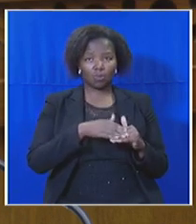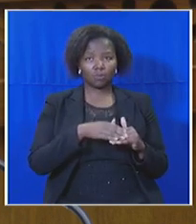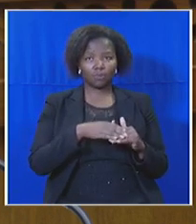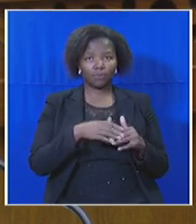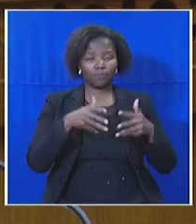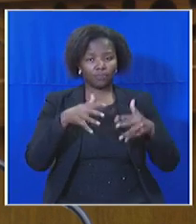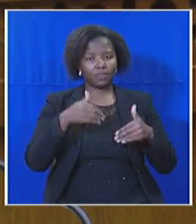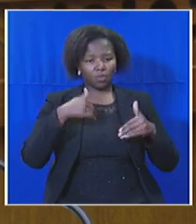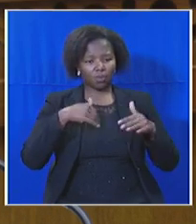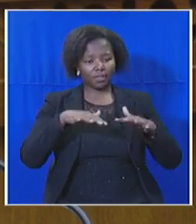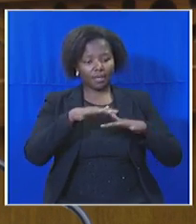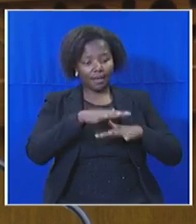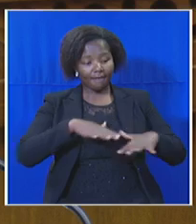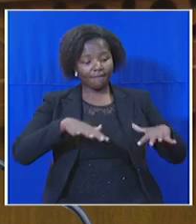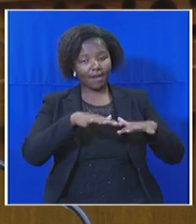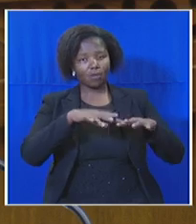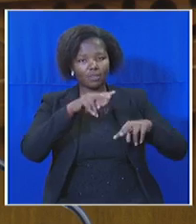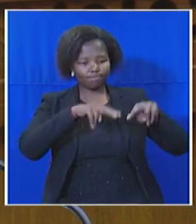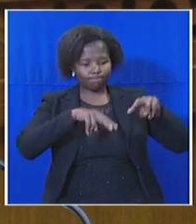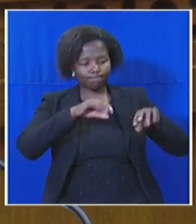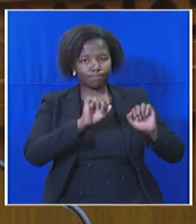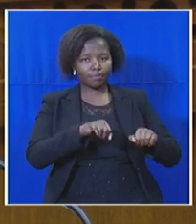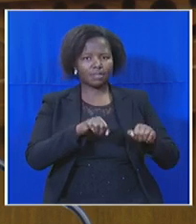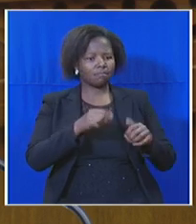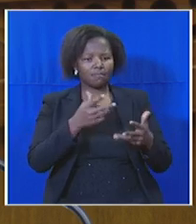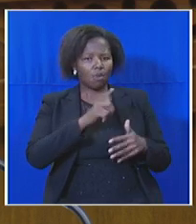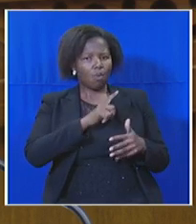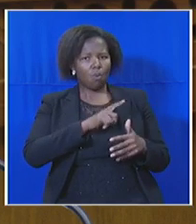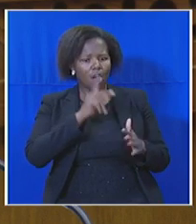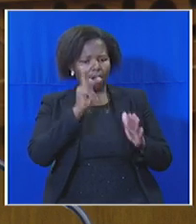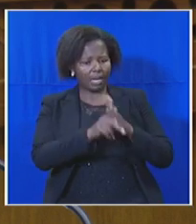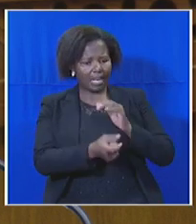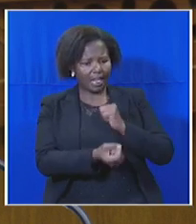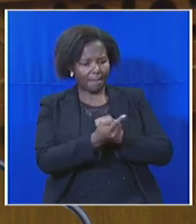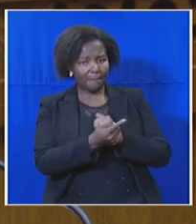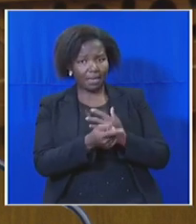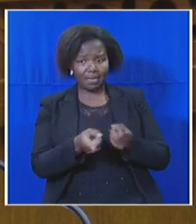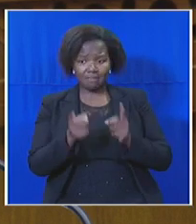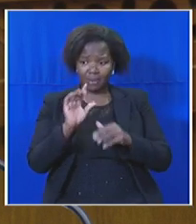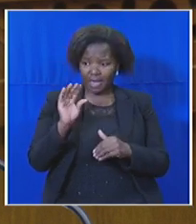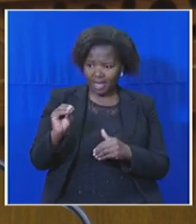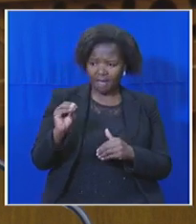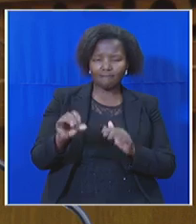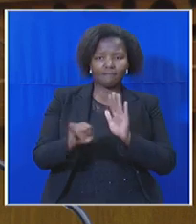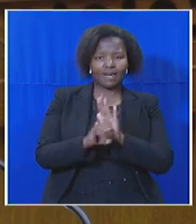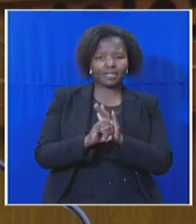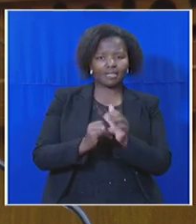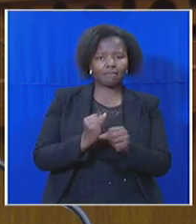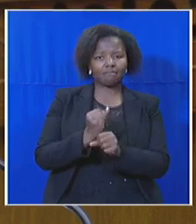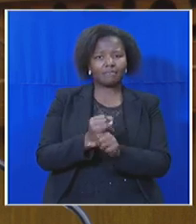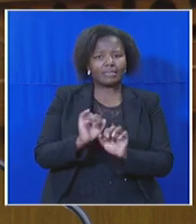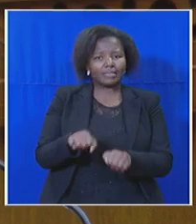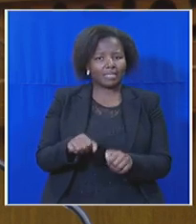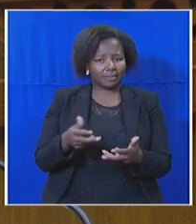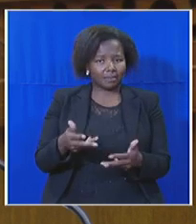the environment to identify root causes as well as potential threats and trends in order to